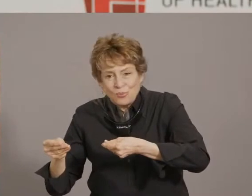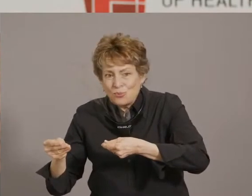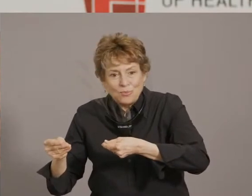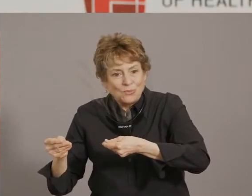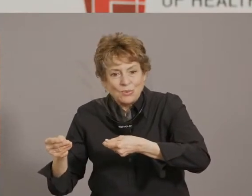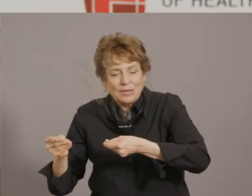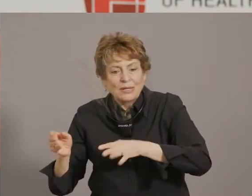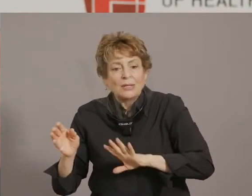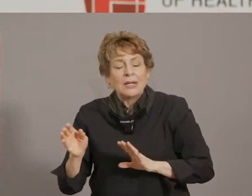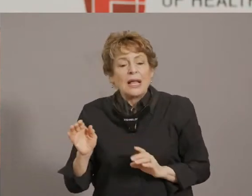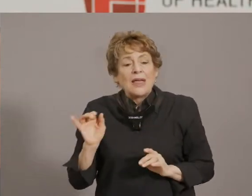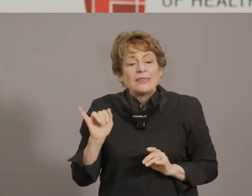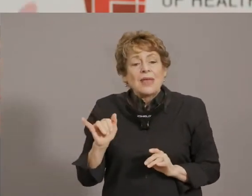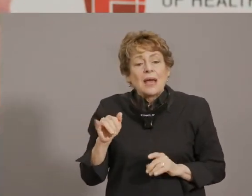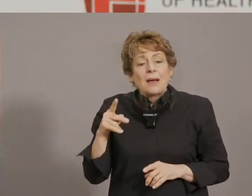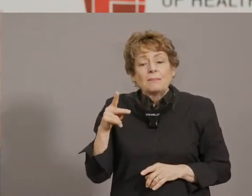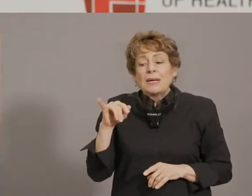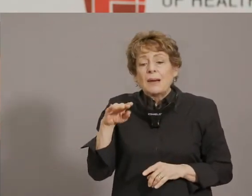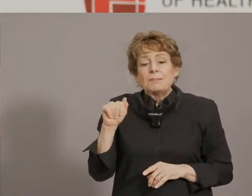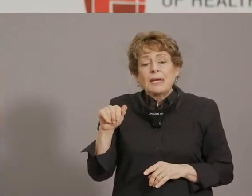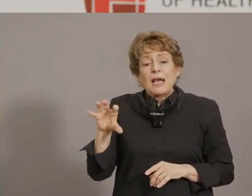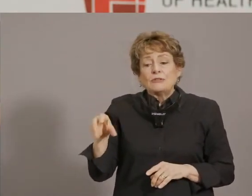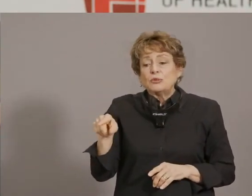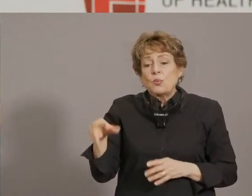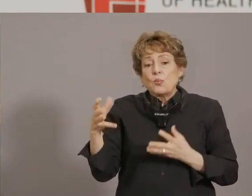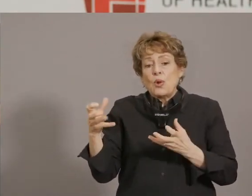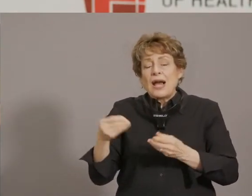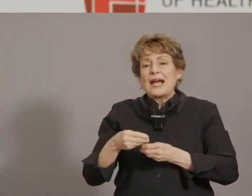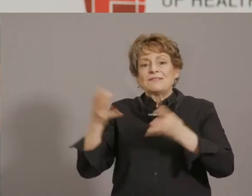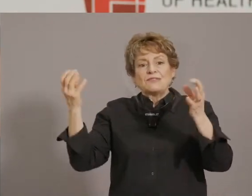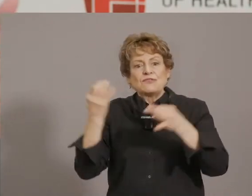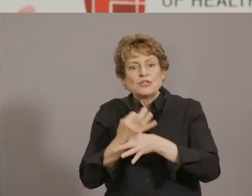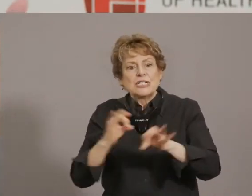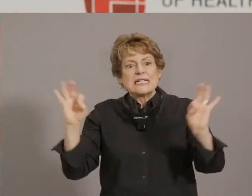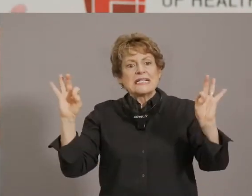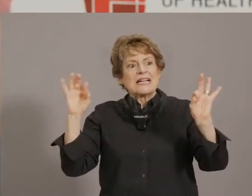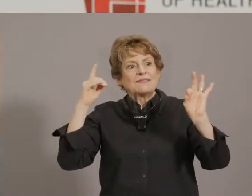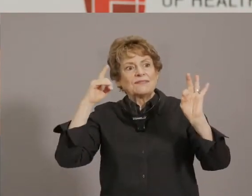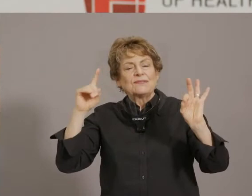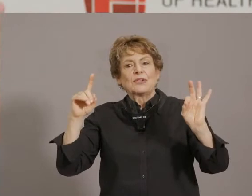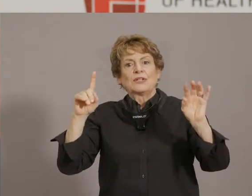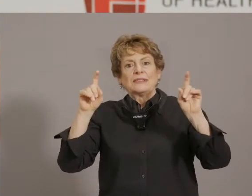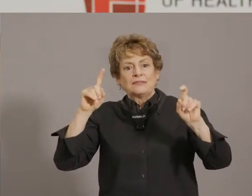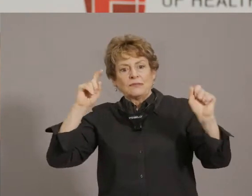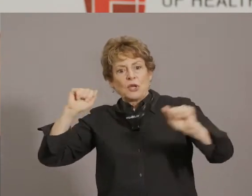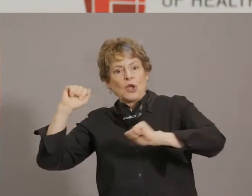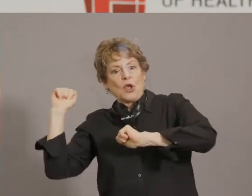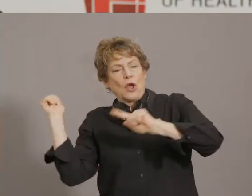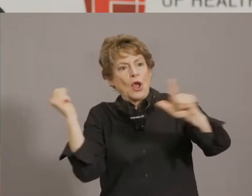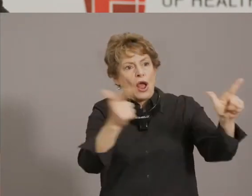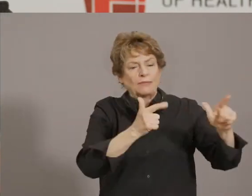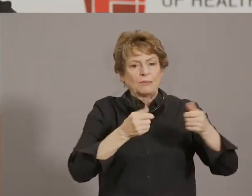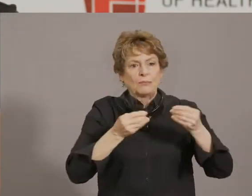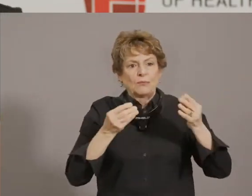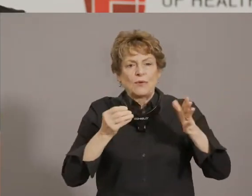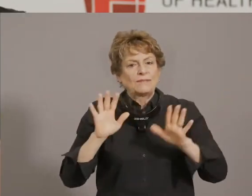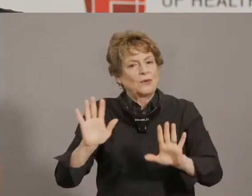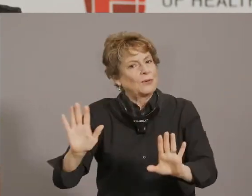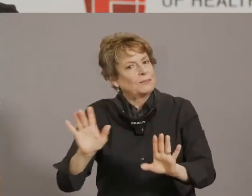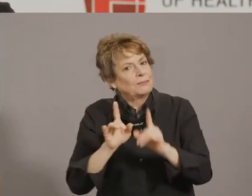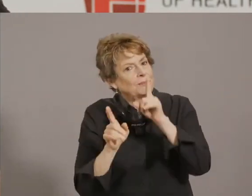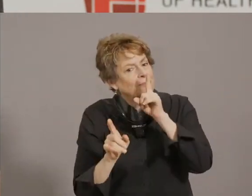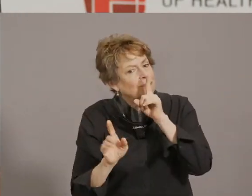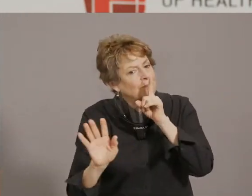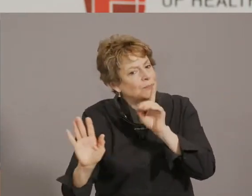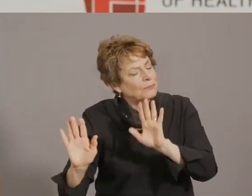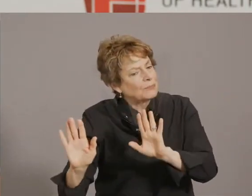all of the providers, which, like Howie pointed out, that's a little bit different than what we normally see with healthcare testing. And so that was a